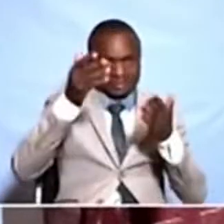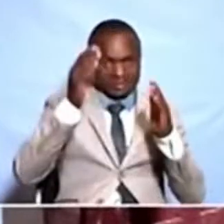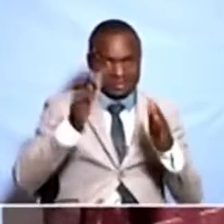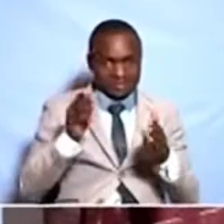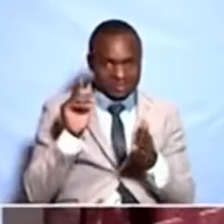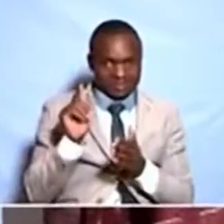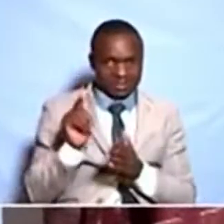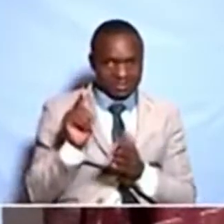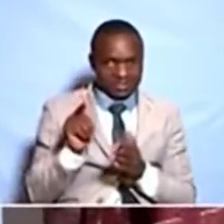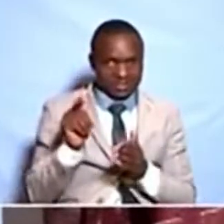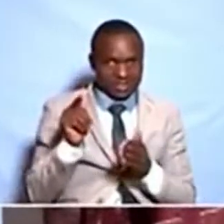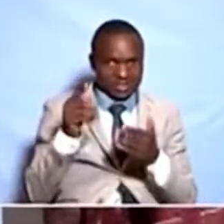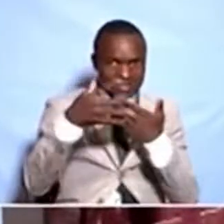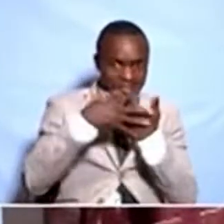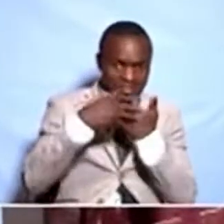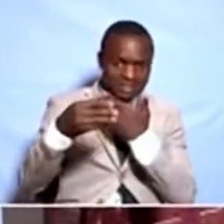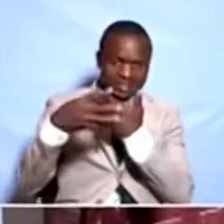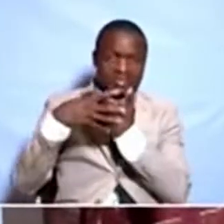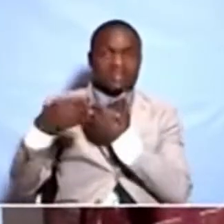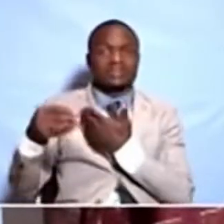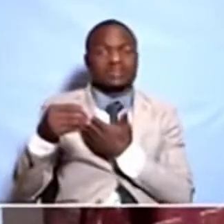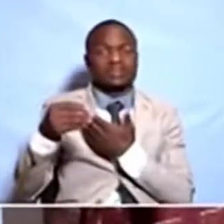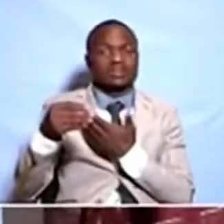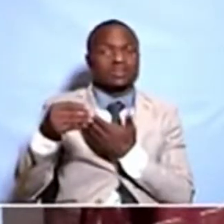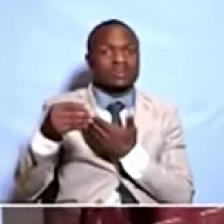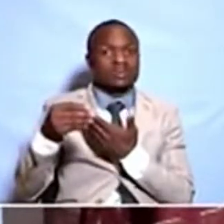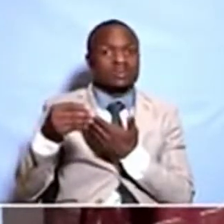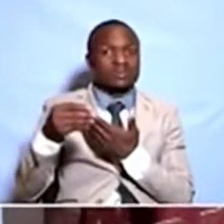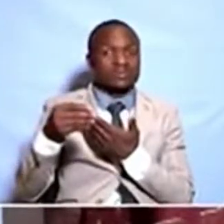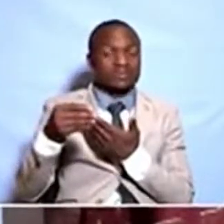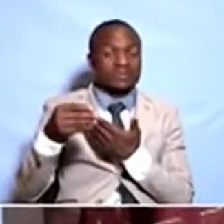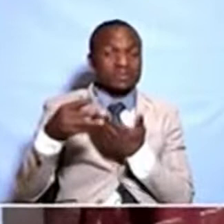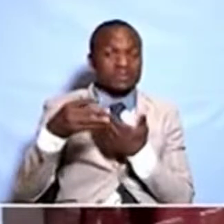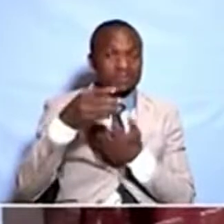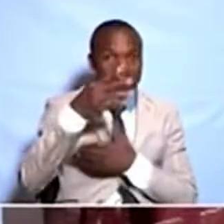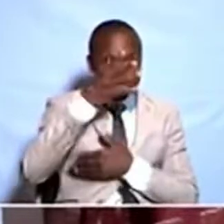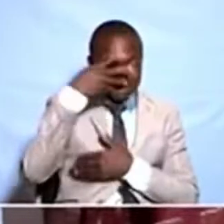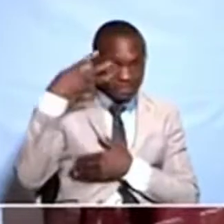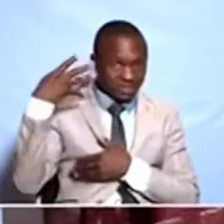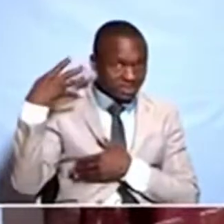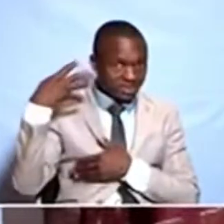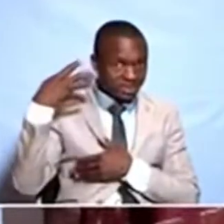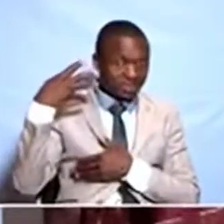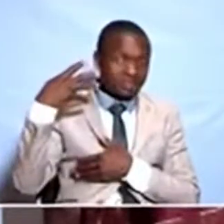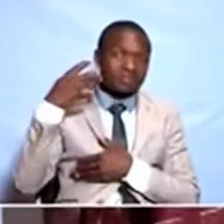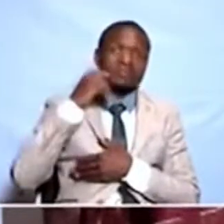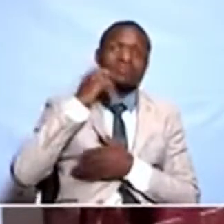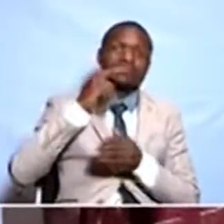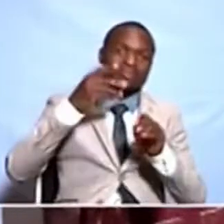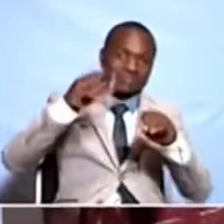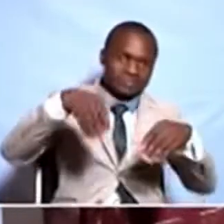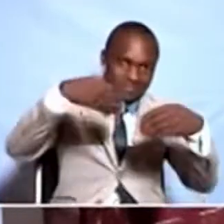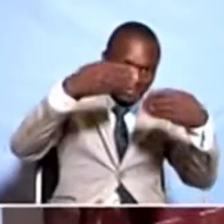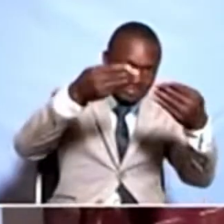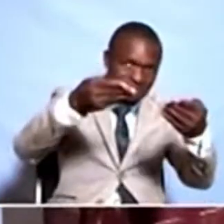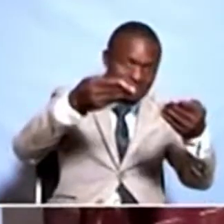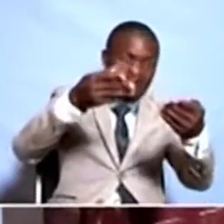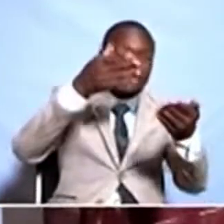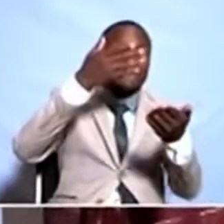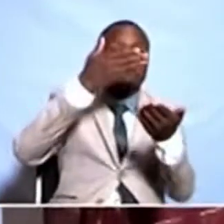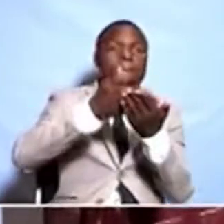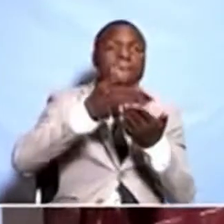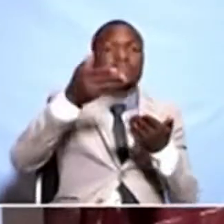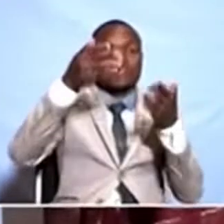a copy of his identity card, that is the NRC. He should give the buyer the copy of